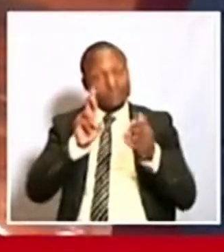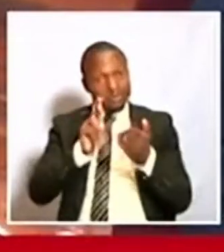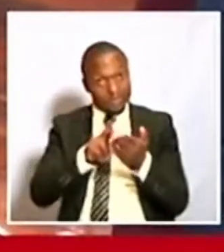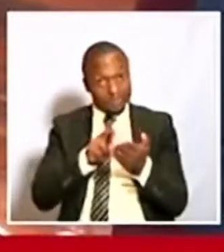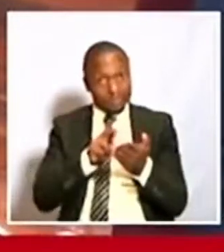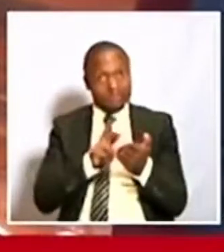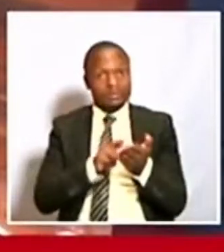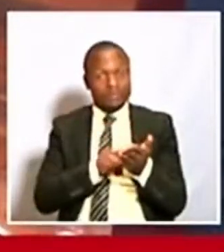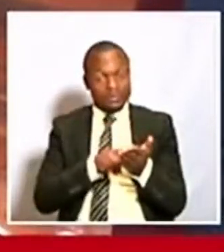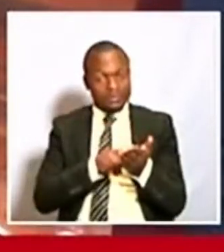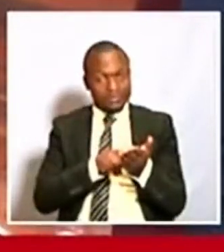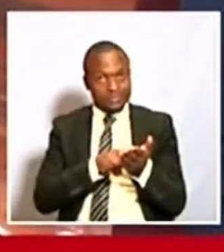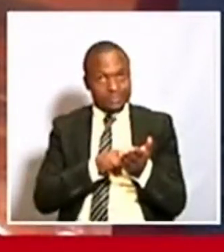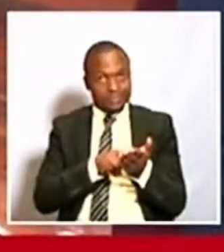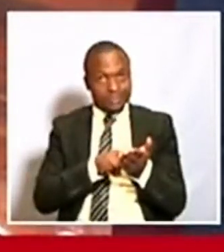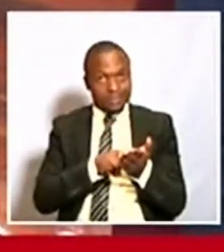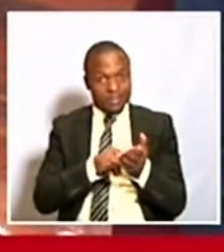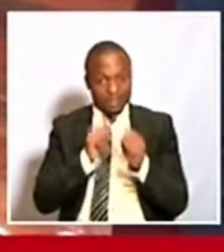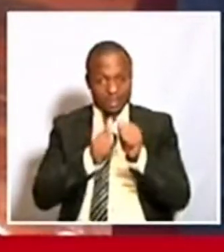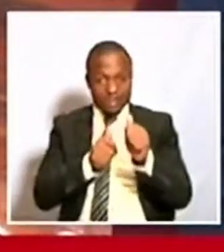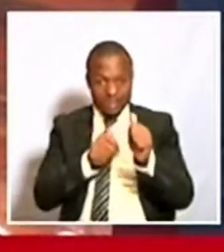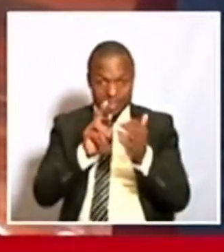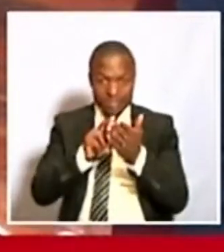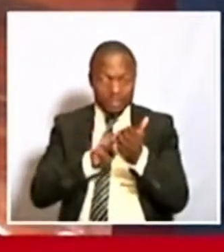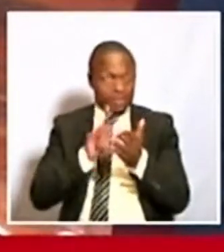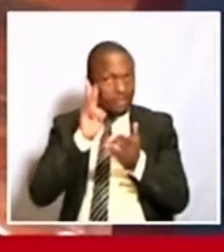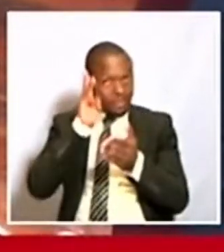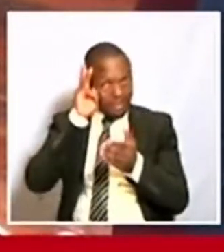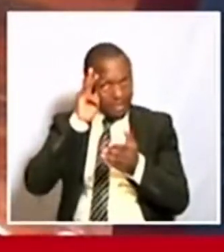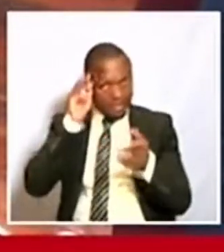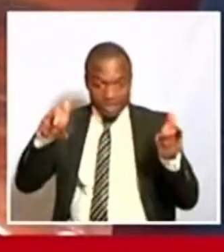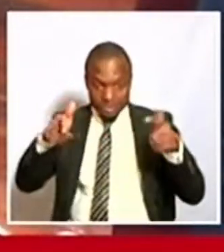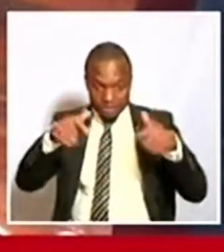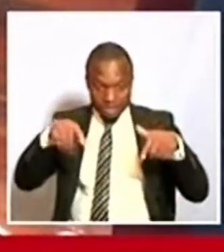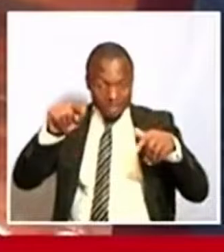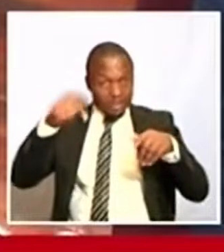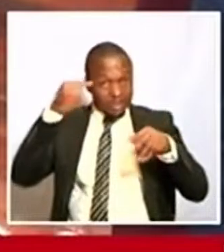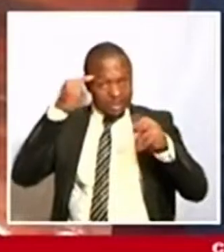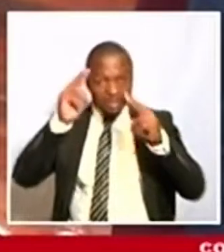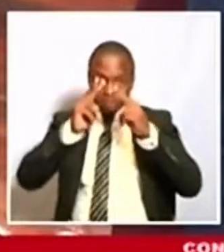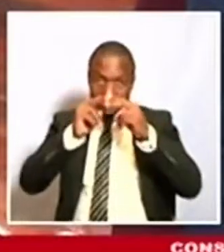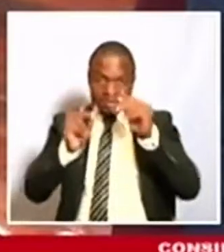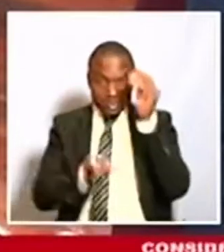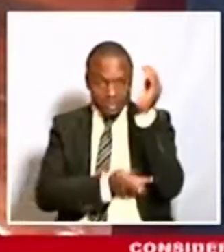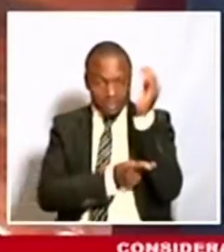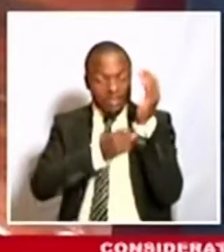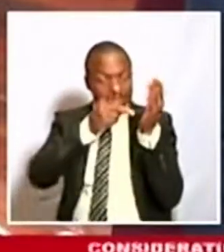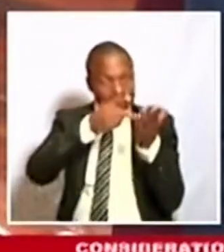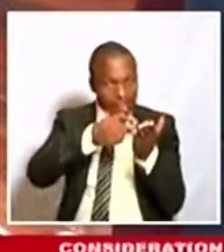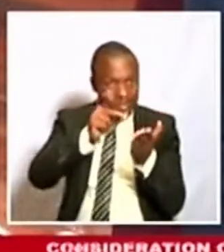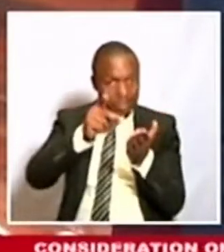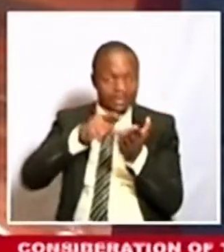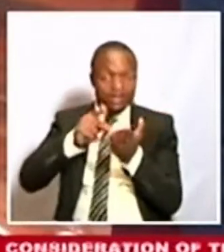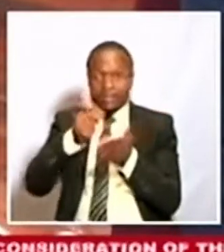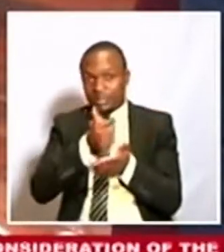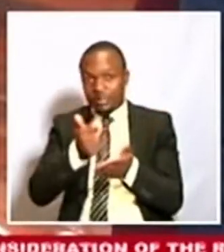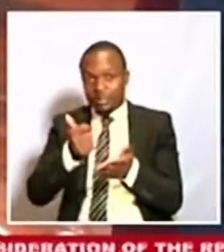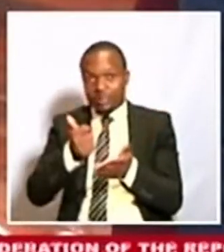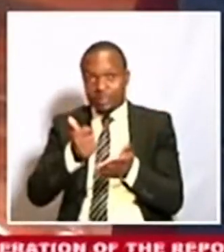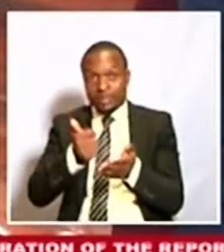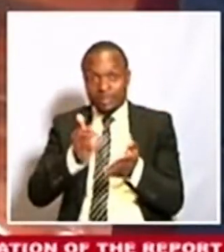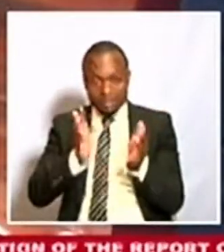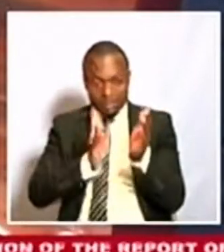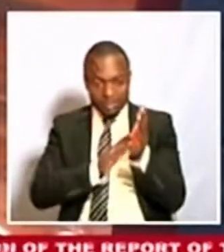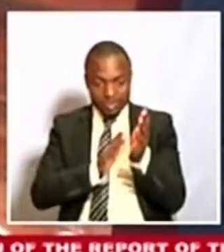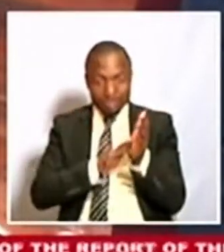management wishes to report that following guidance from the Ministry of Local Government and Rural Development to pay for other school